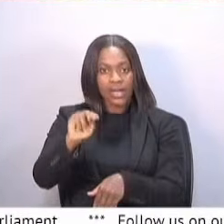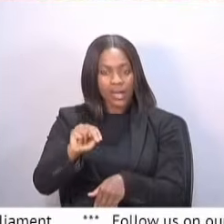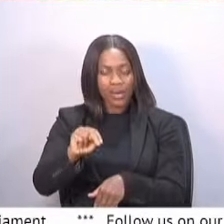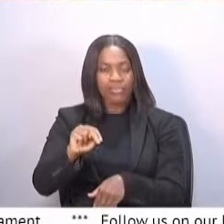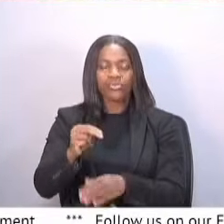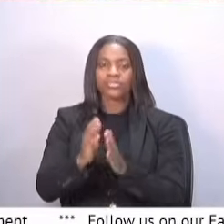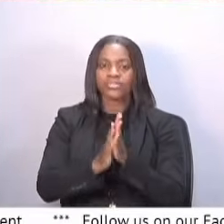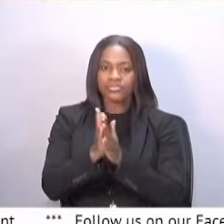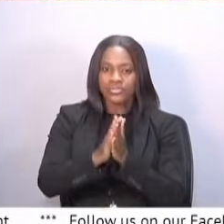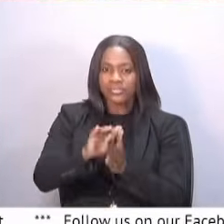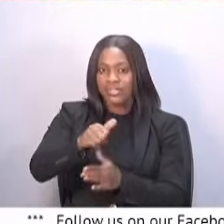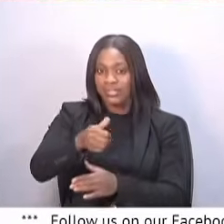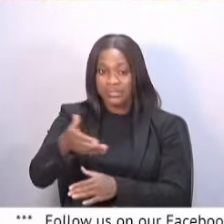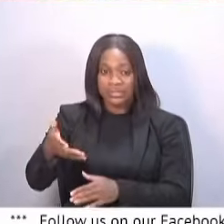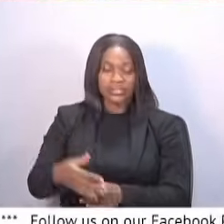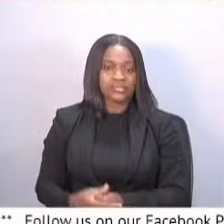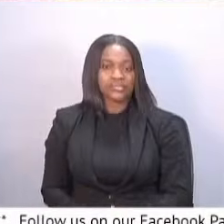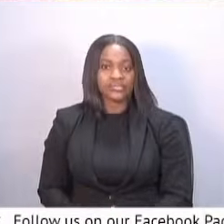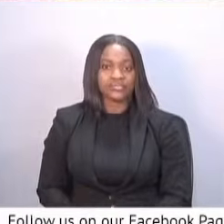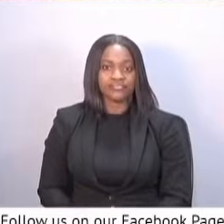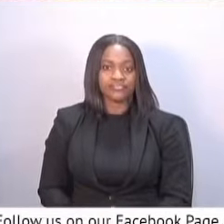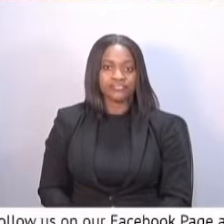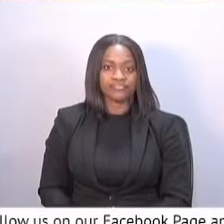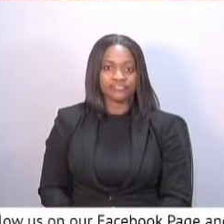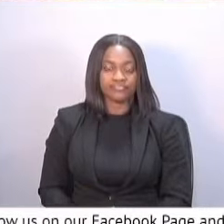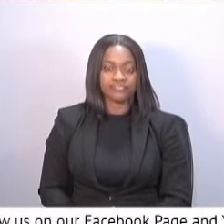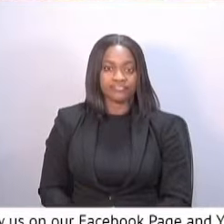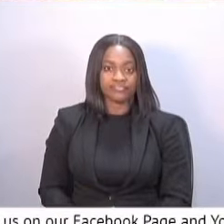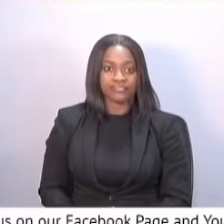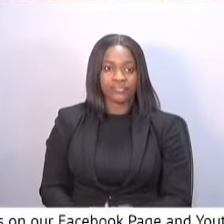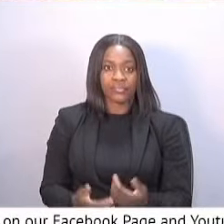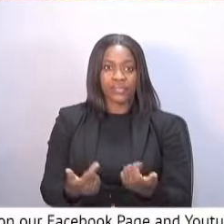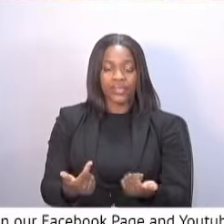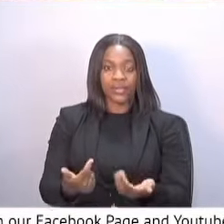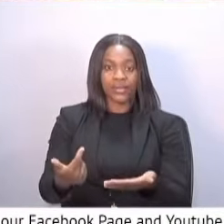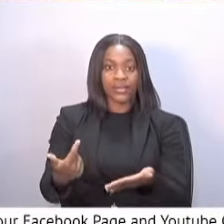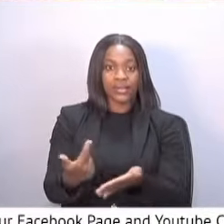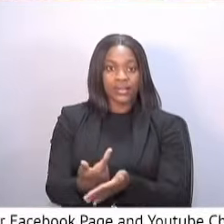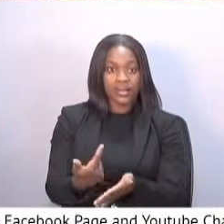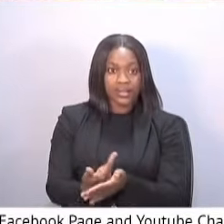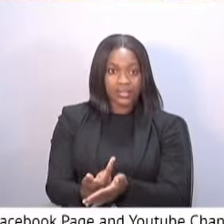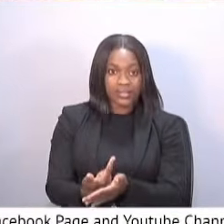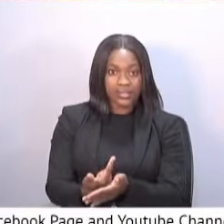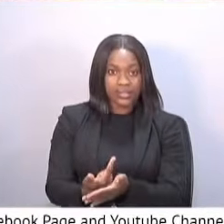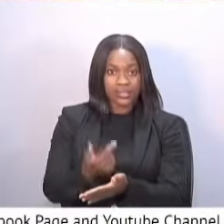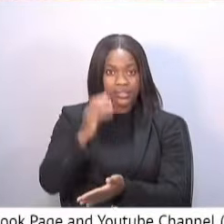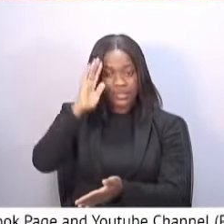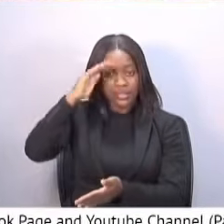fees. Mr. Speaker, I go to Ghana, Korea.